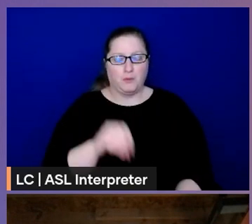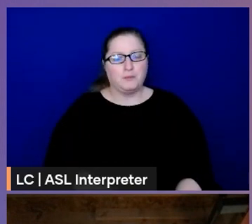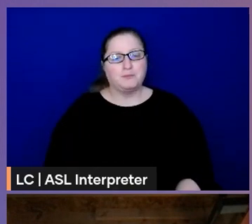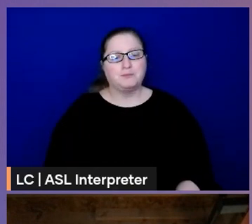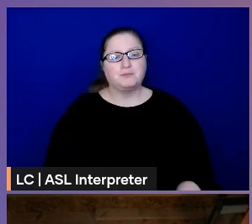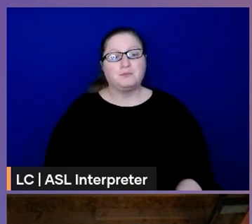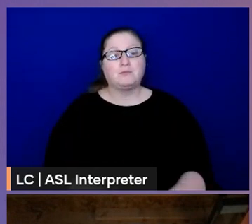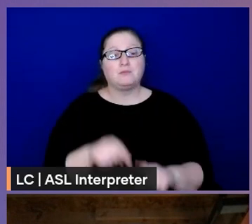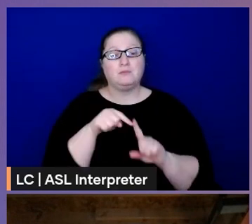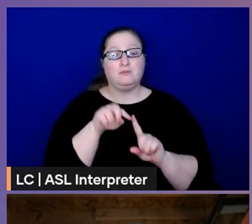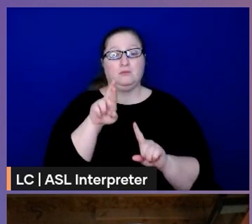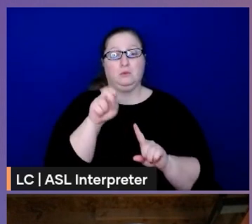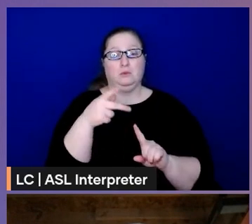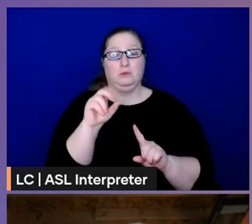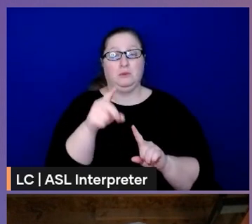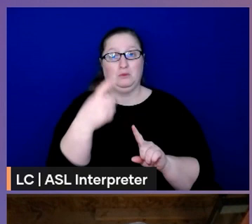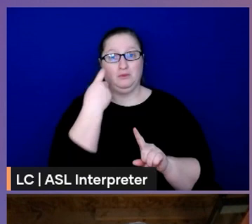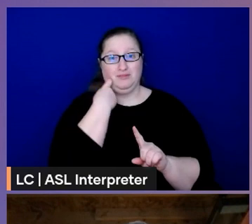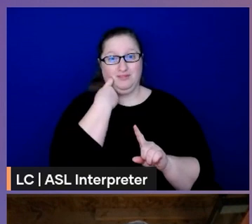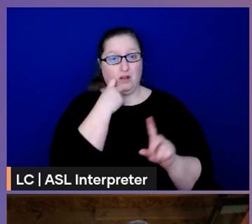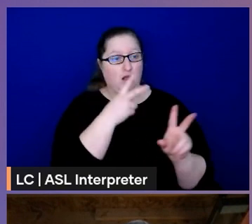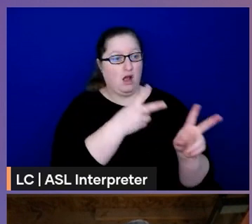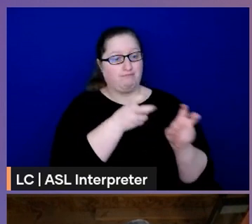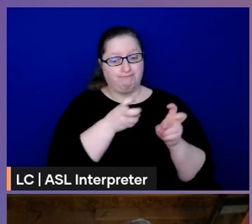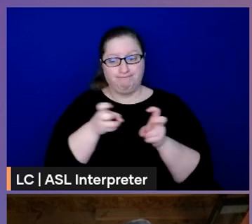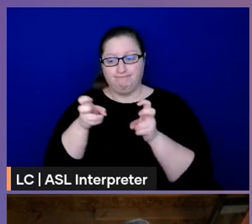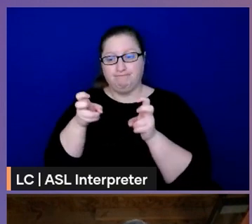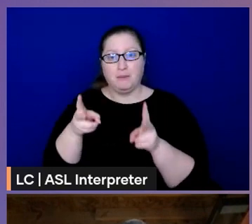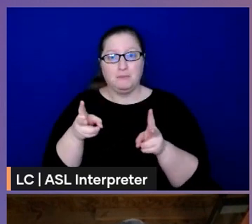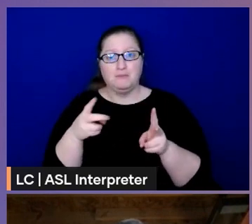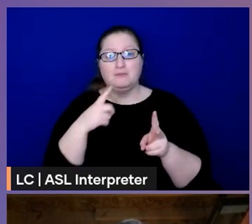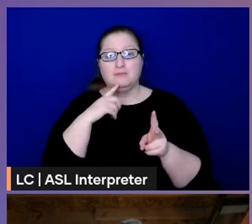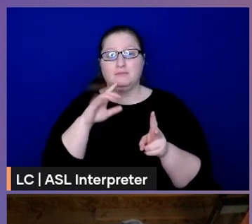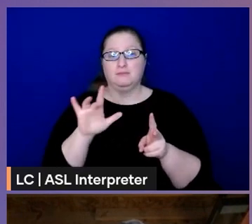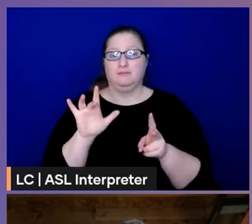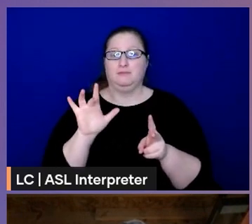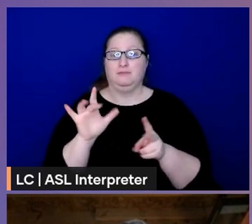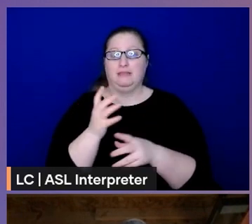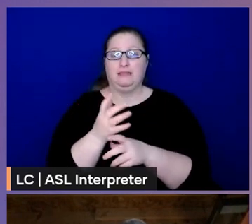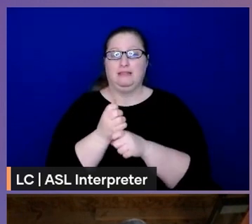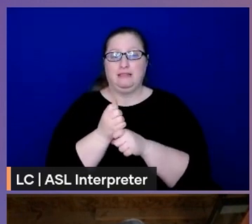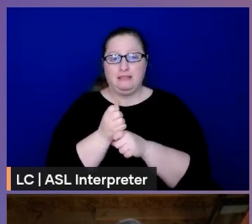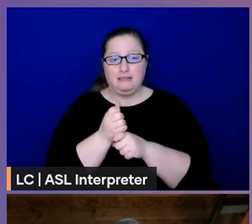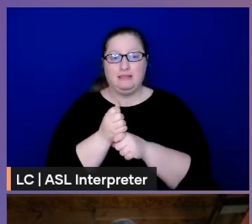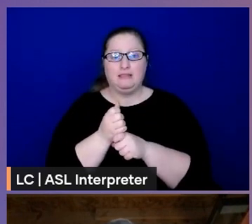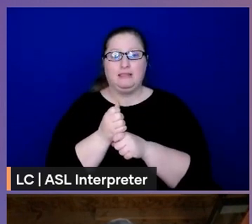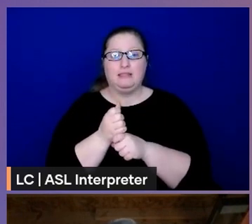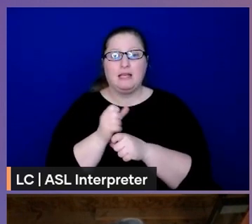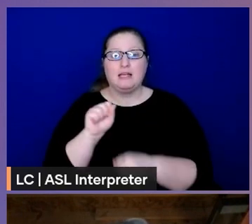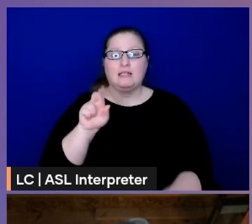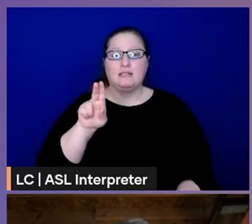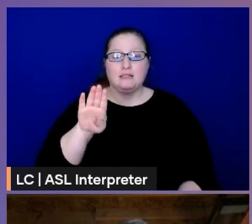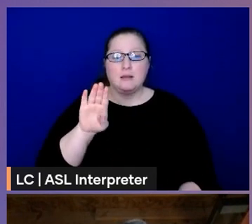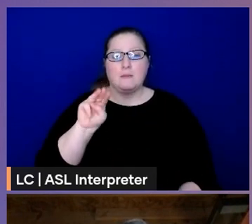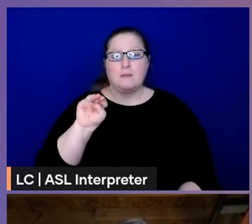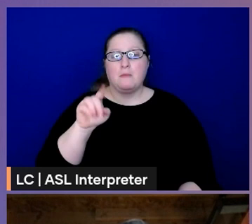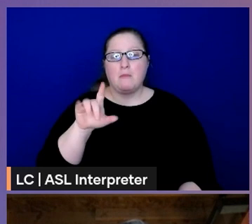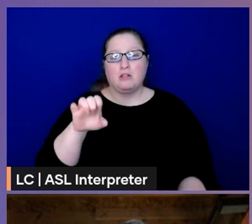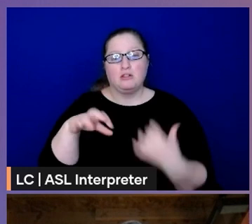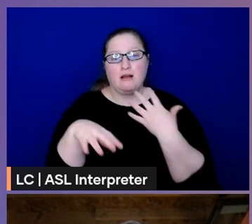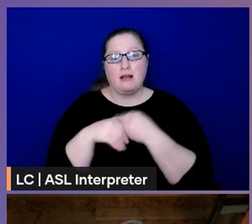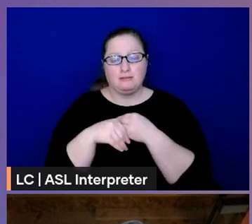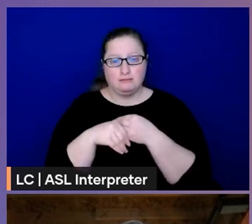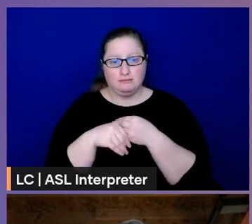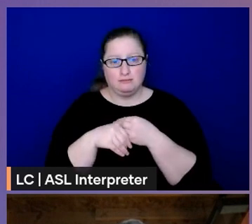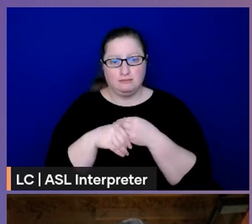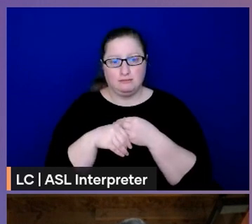that you've just cloned, you say git add submodule or git submodule add, excuse me. You